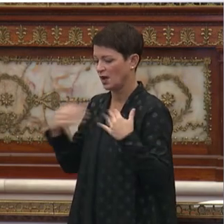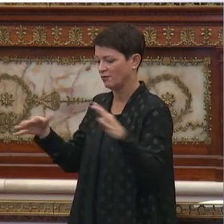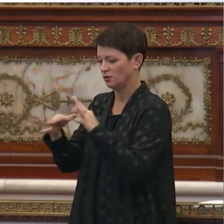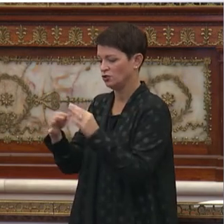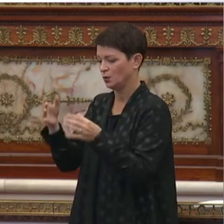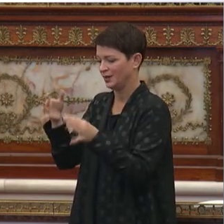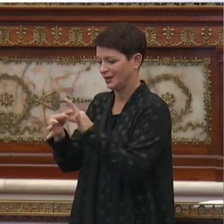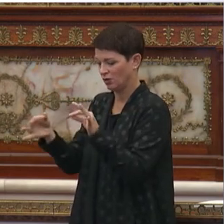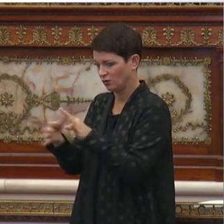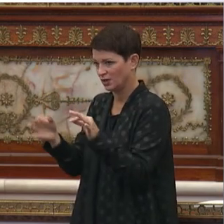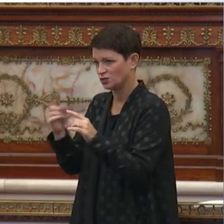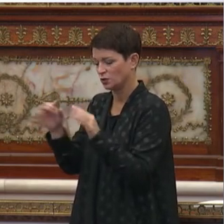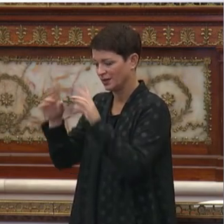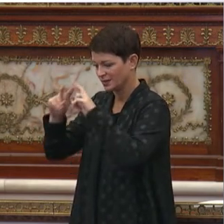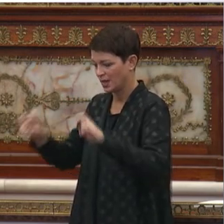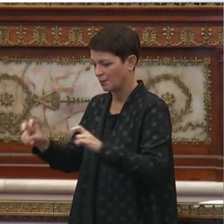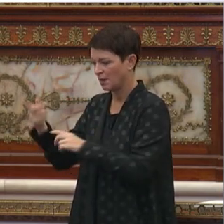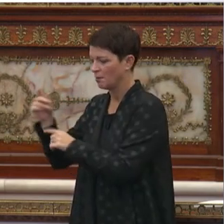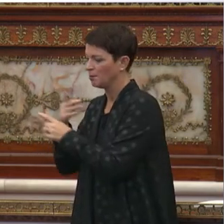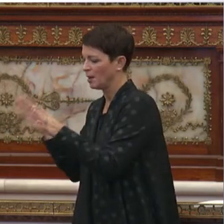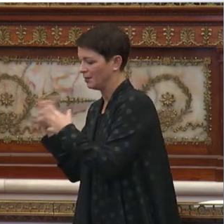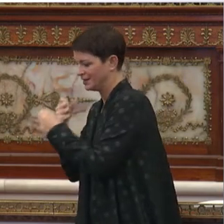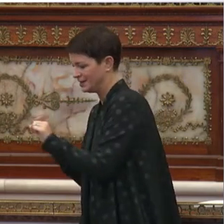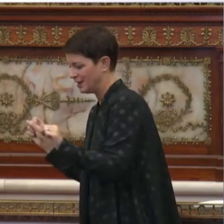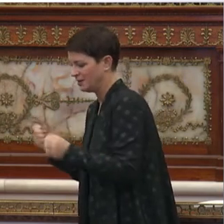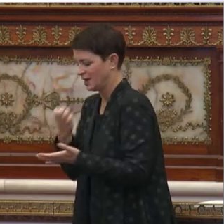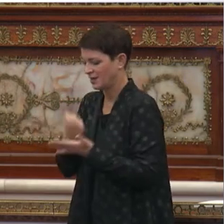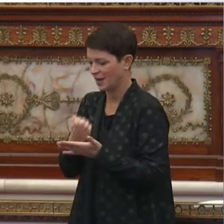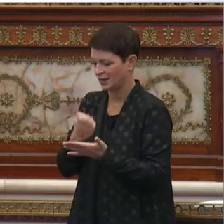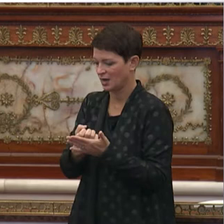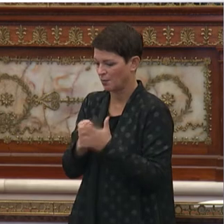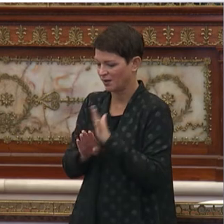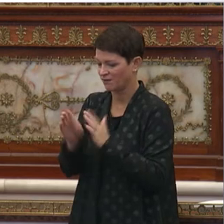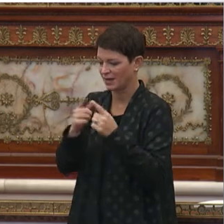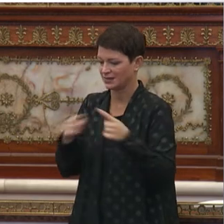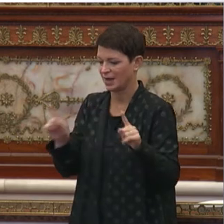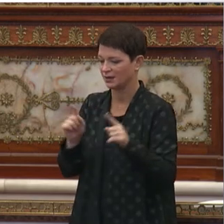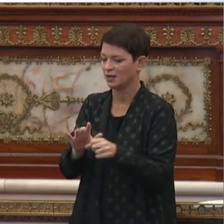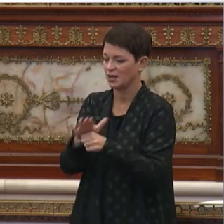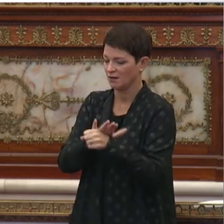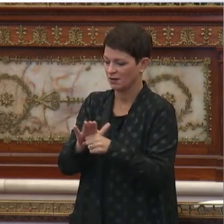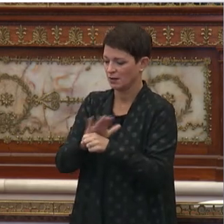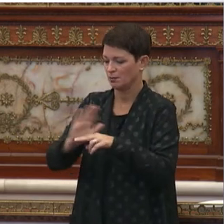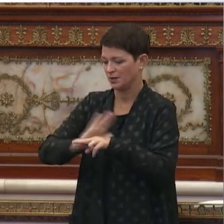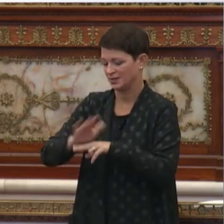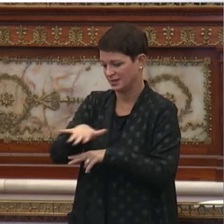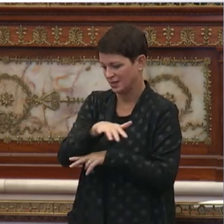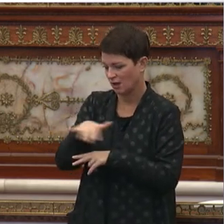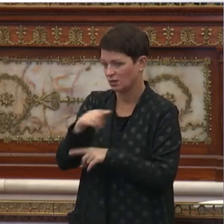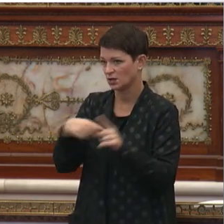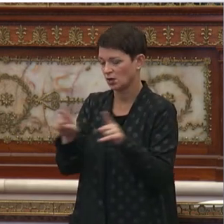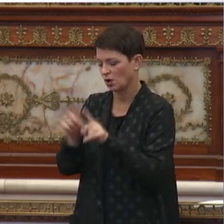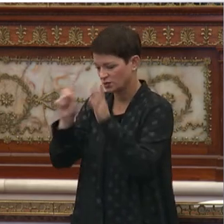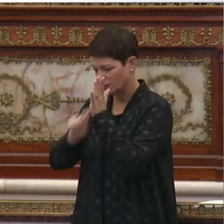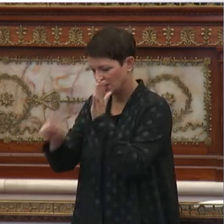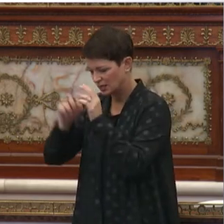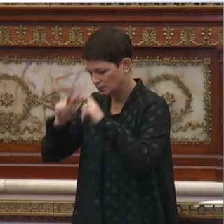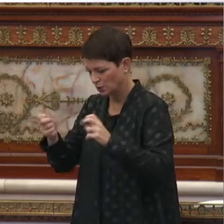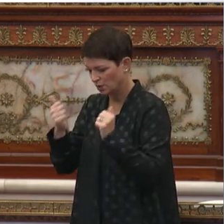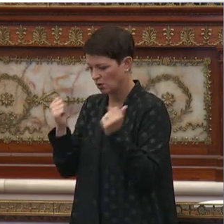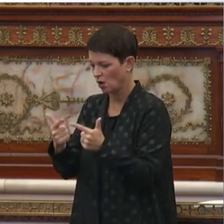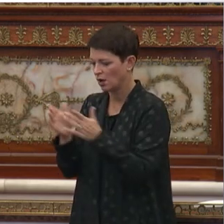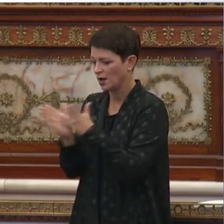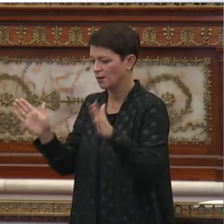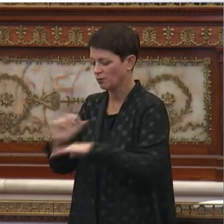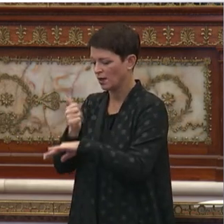hearings to examine the relationship between public safety and the economic vitality of neighborhood commercial corridors, and further exploring any and all